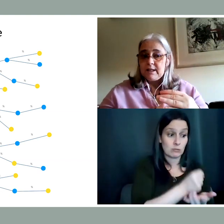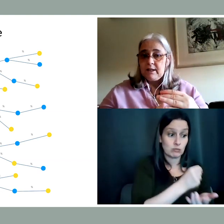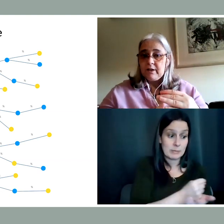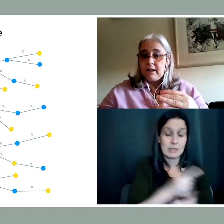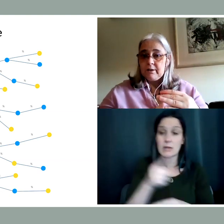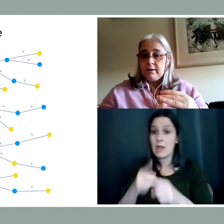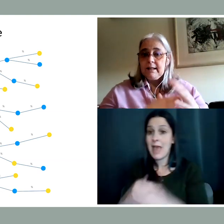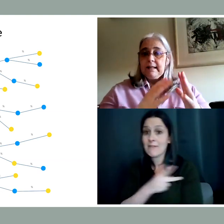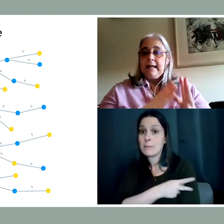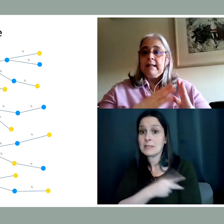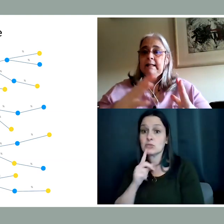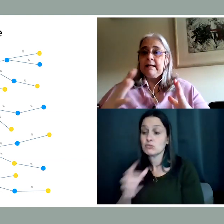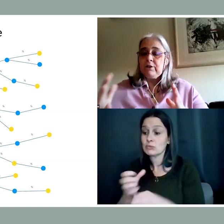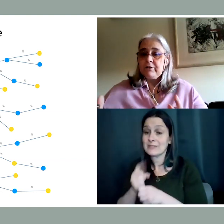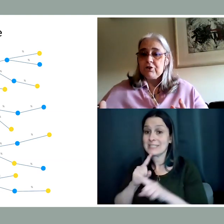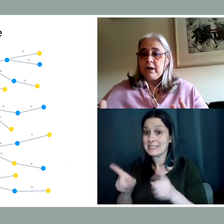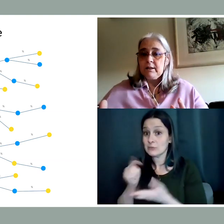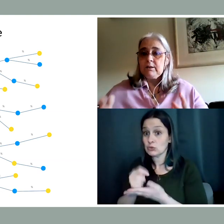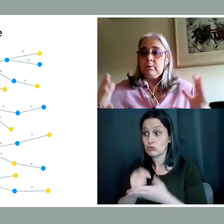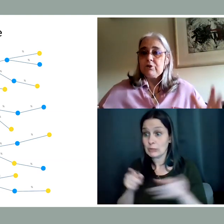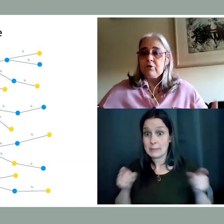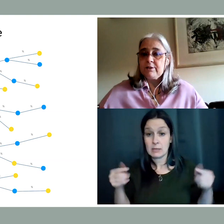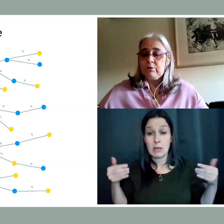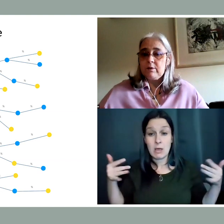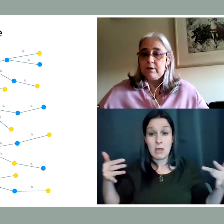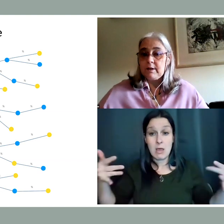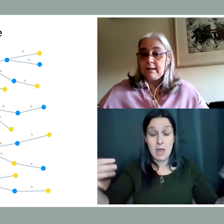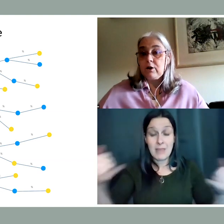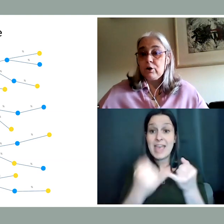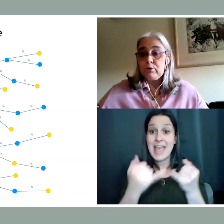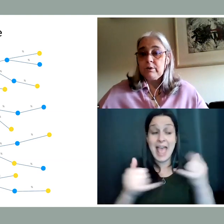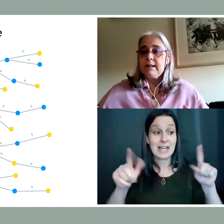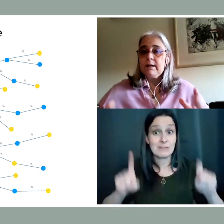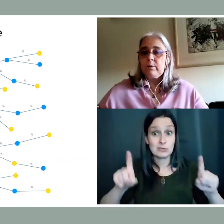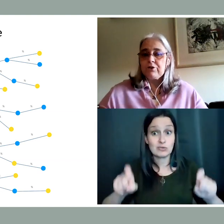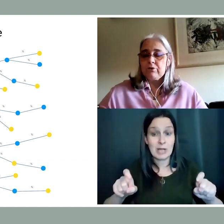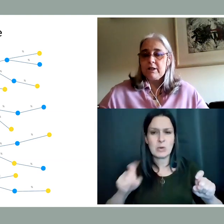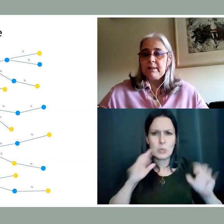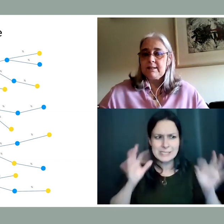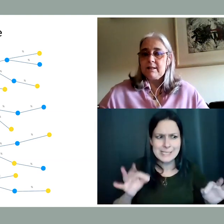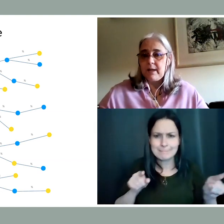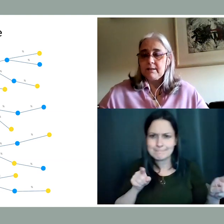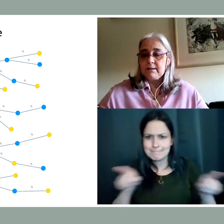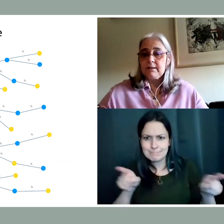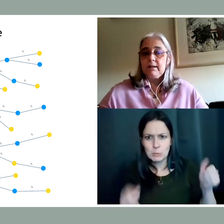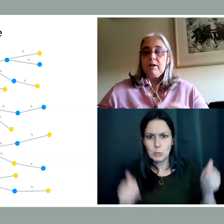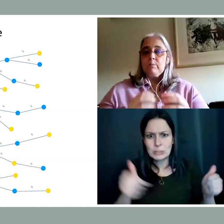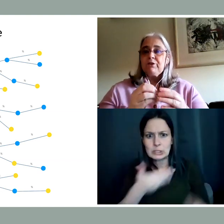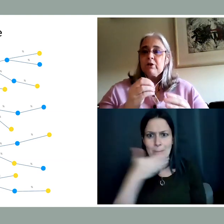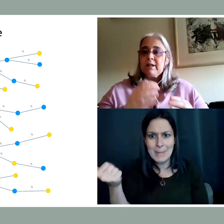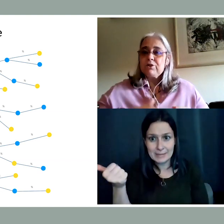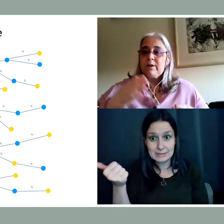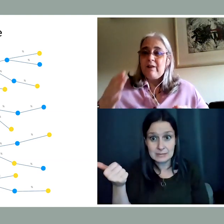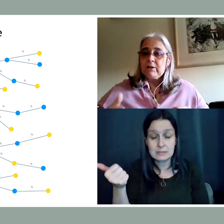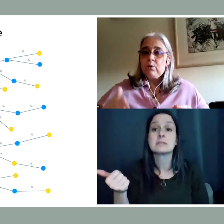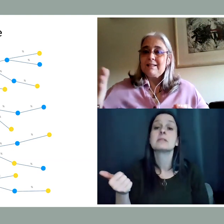patients receive another, and in the end of the trial, we try to conclude which treatment is the best. But